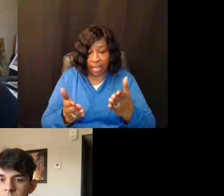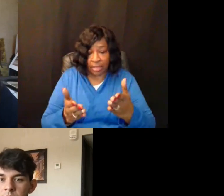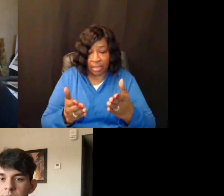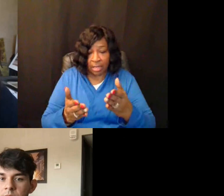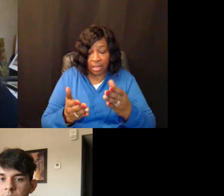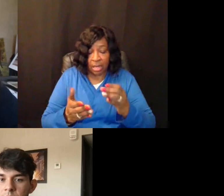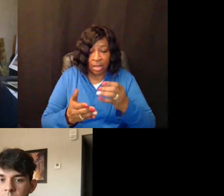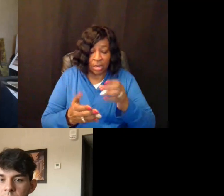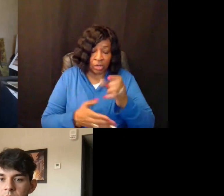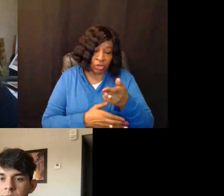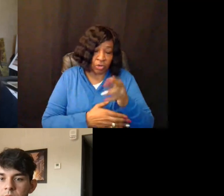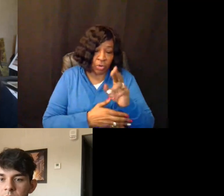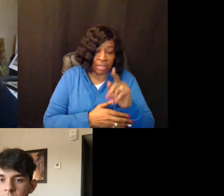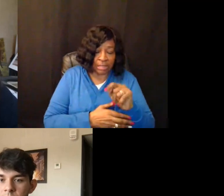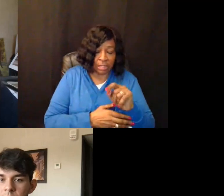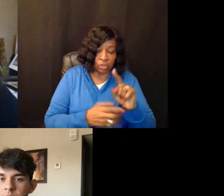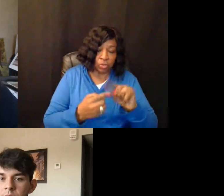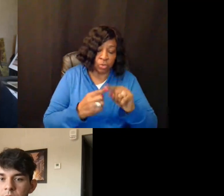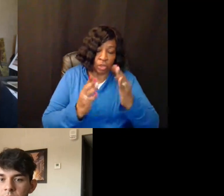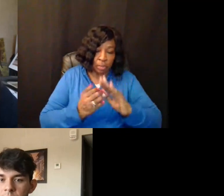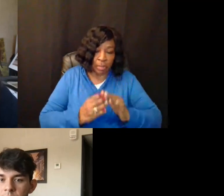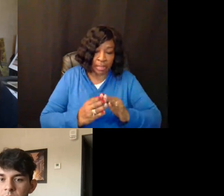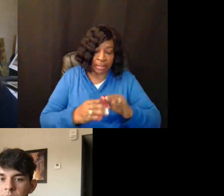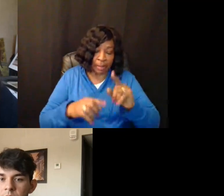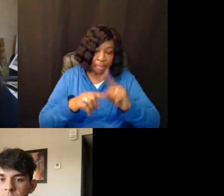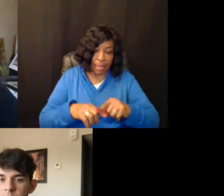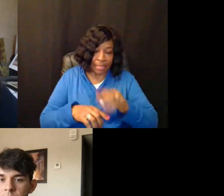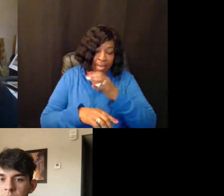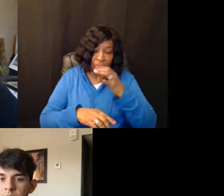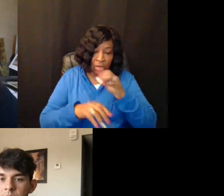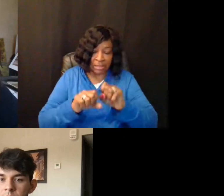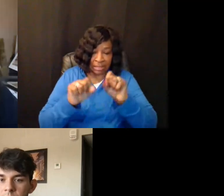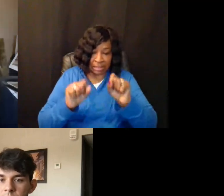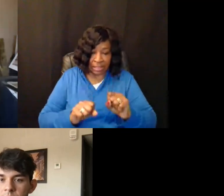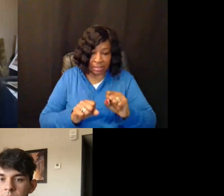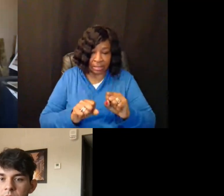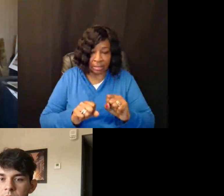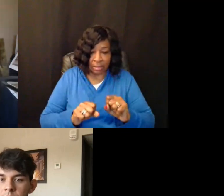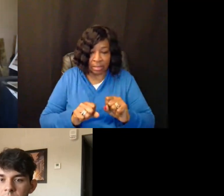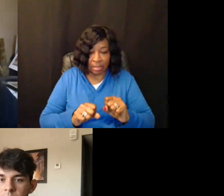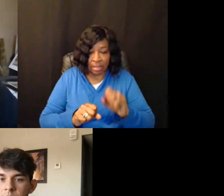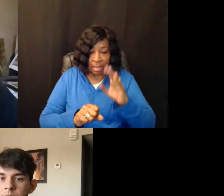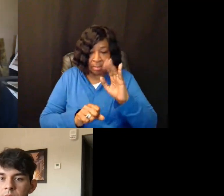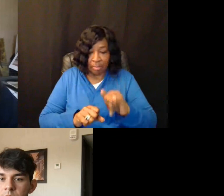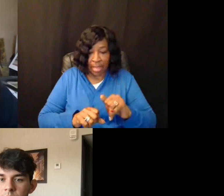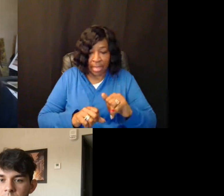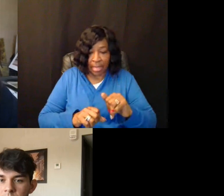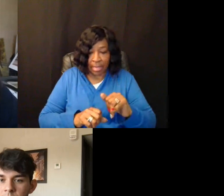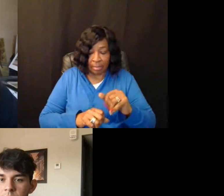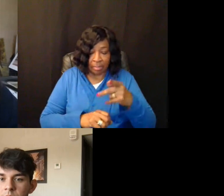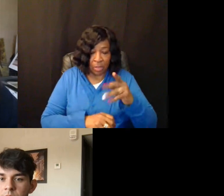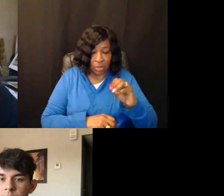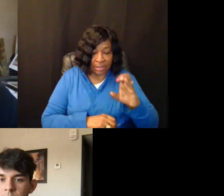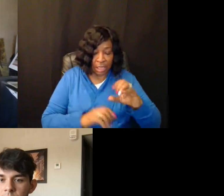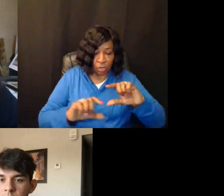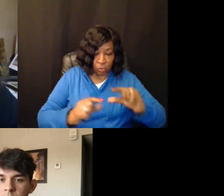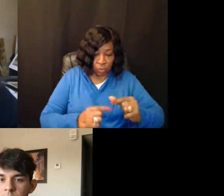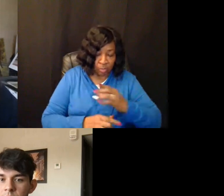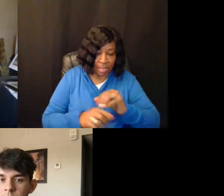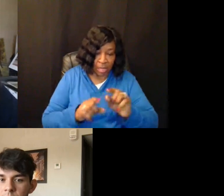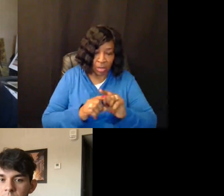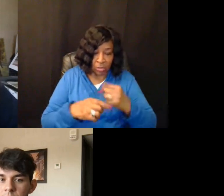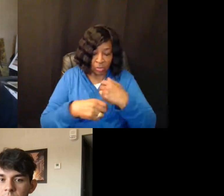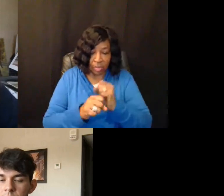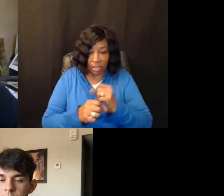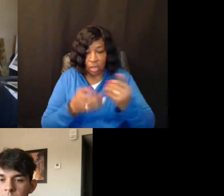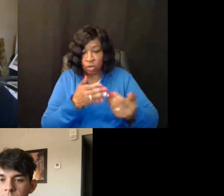grants to community-based agriculture systems, BIPOC groups, as well as creating new